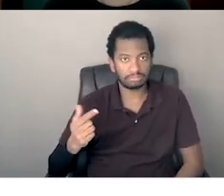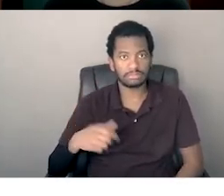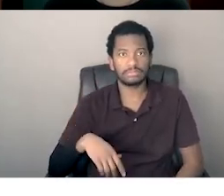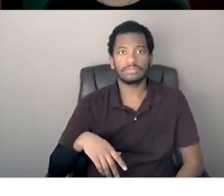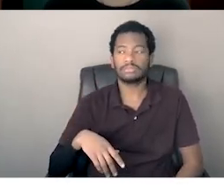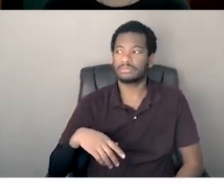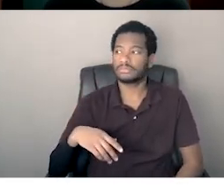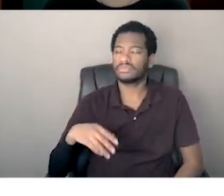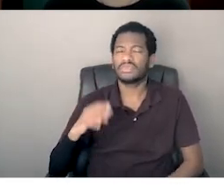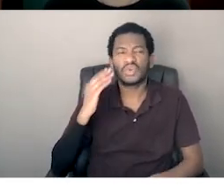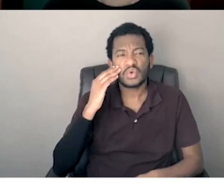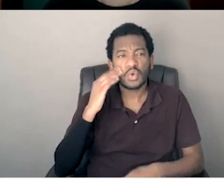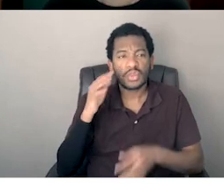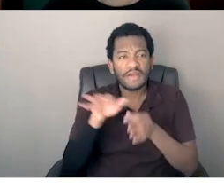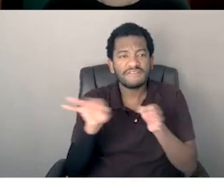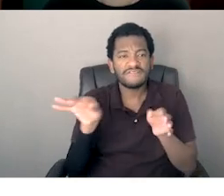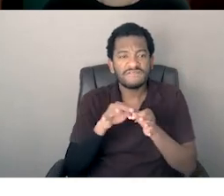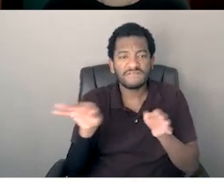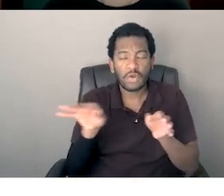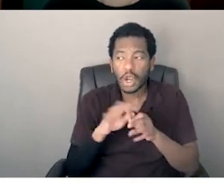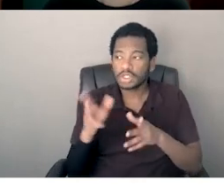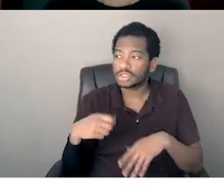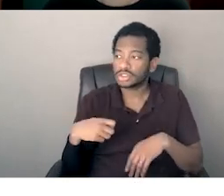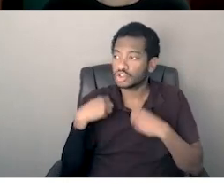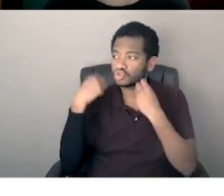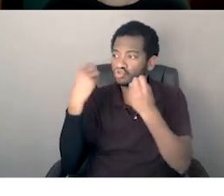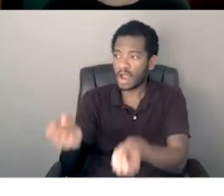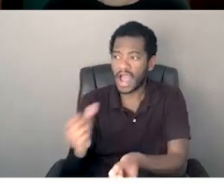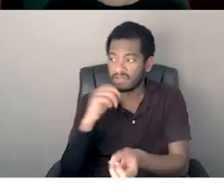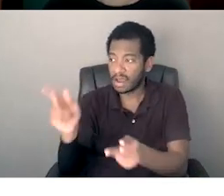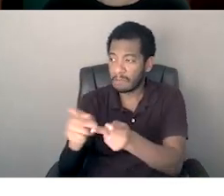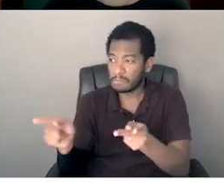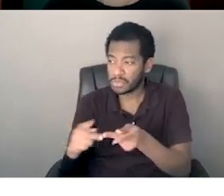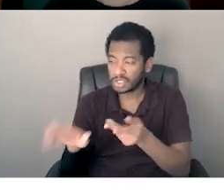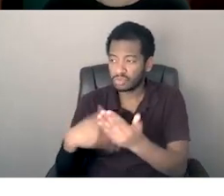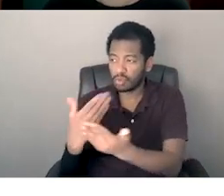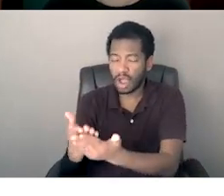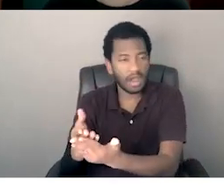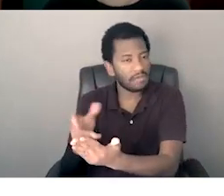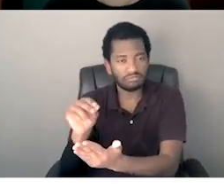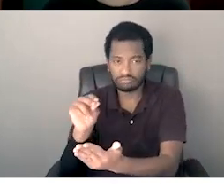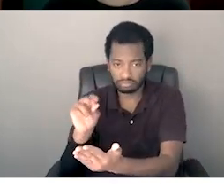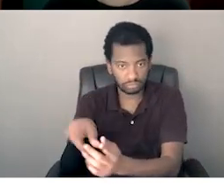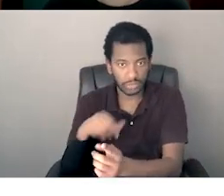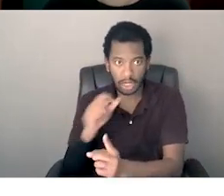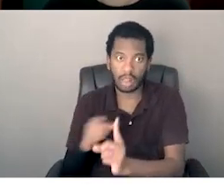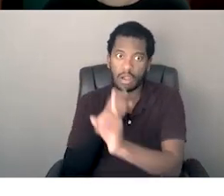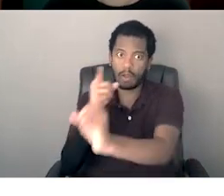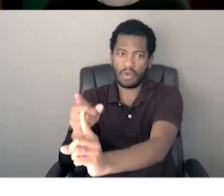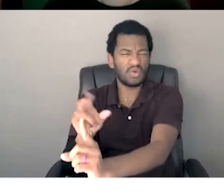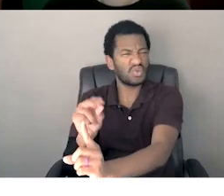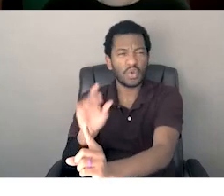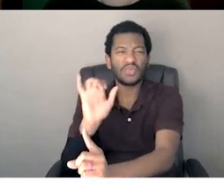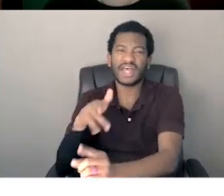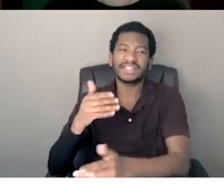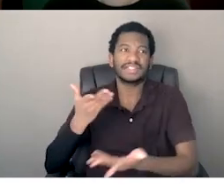not a destination. It's not something that we do or have. It's actually fundamentally how we live